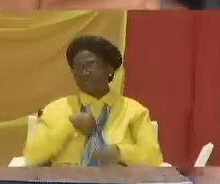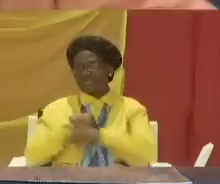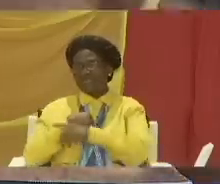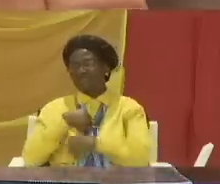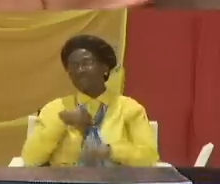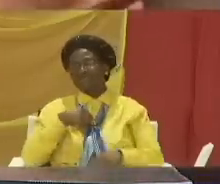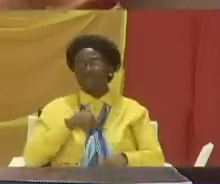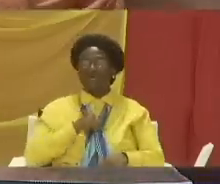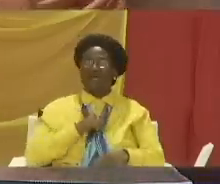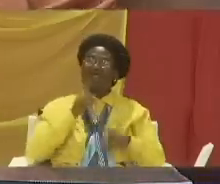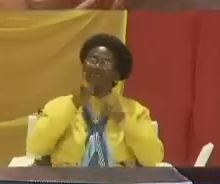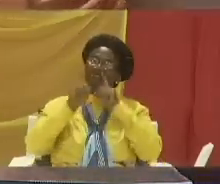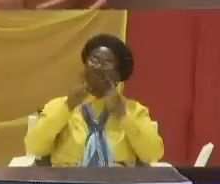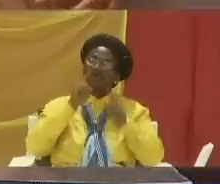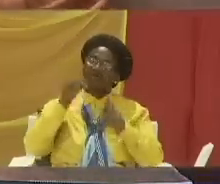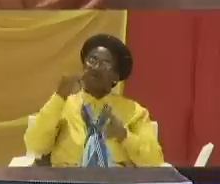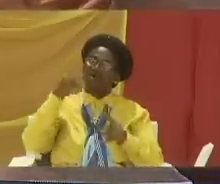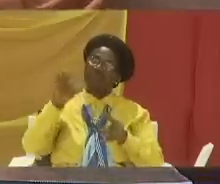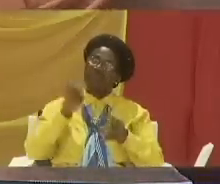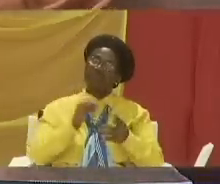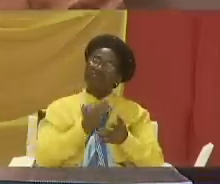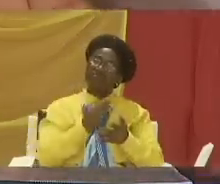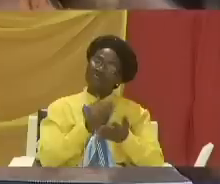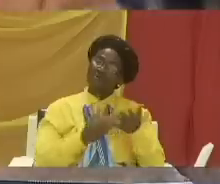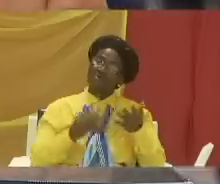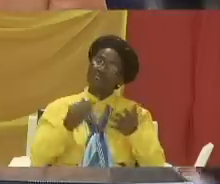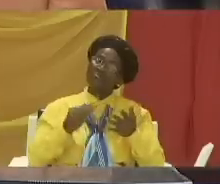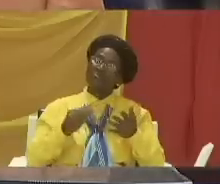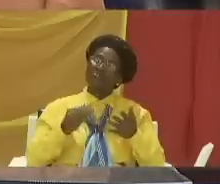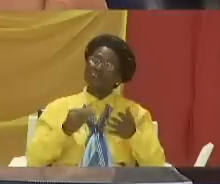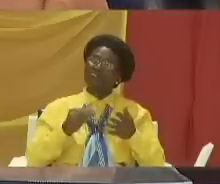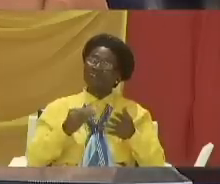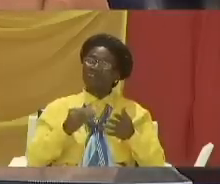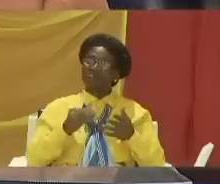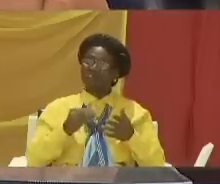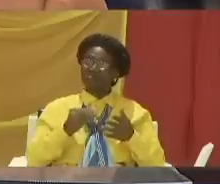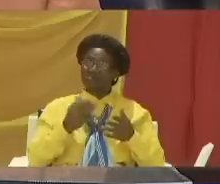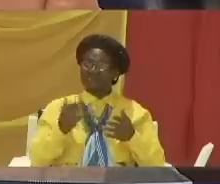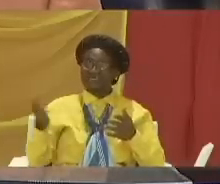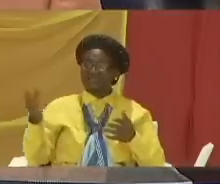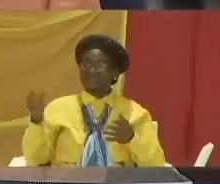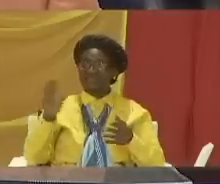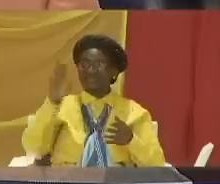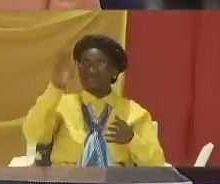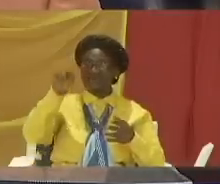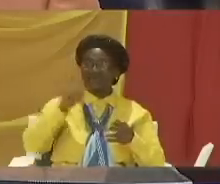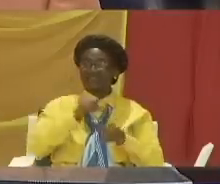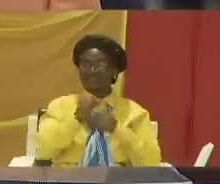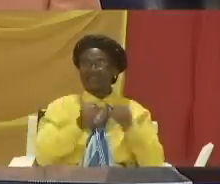I'm talking of some more than 30 years ago, when things were